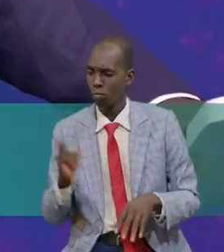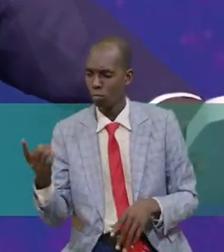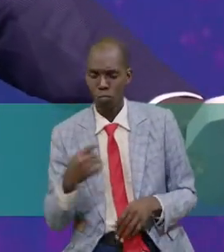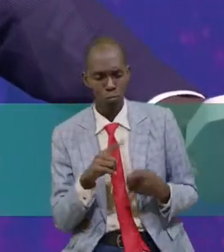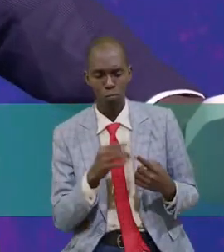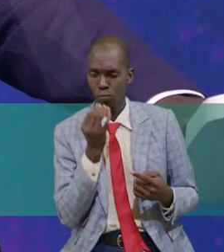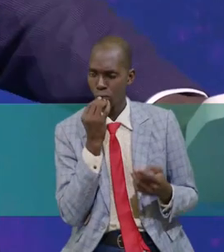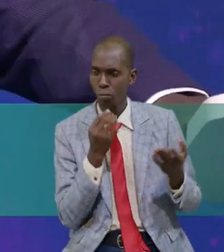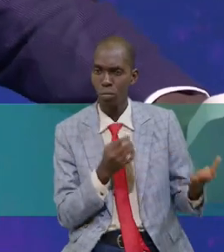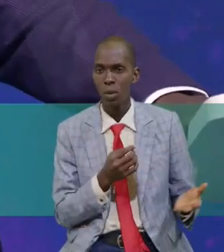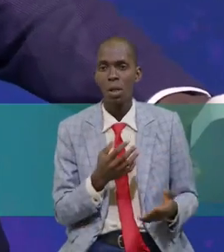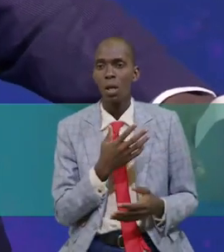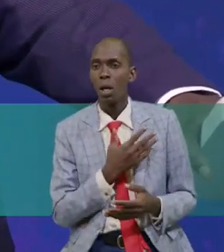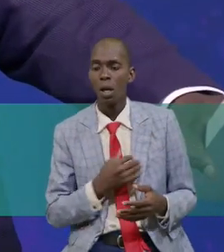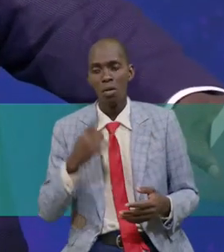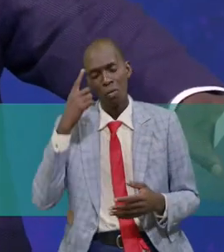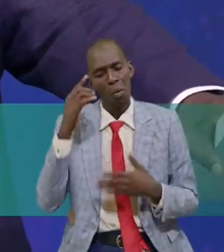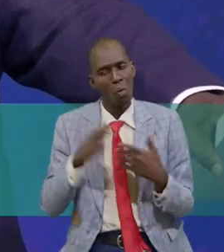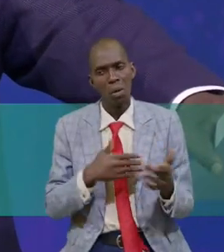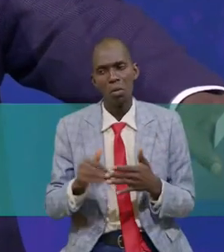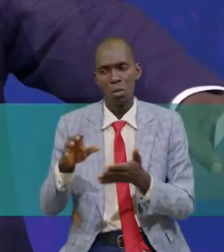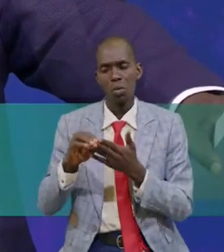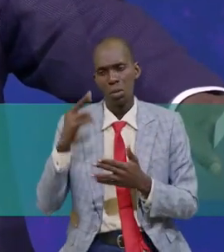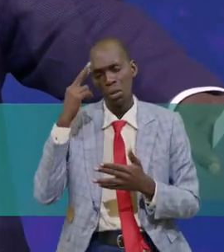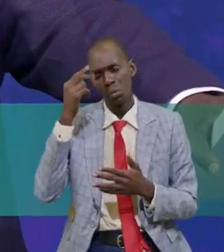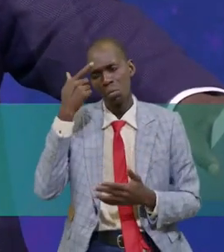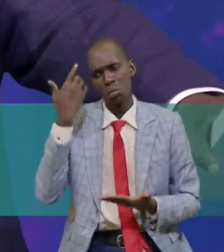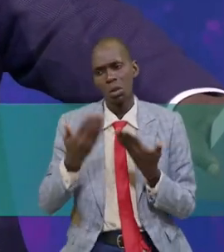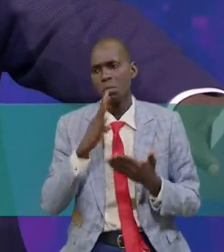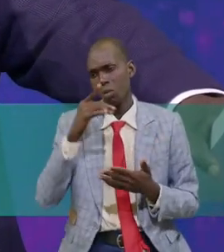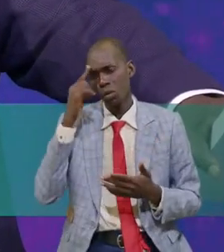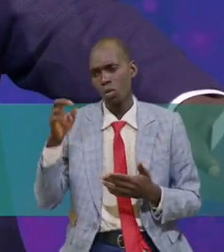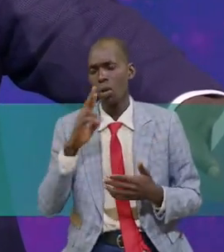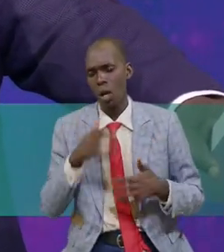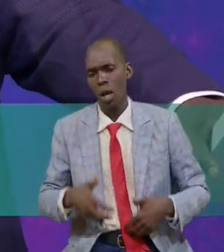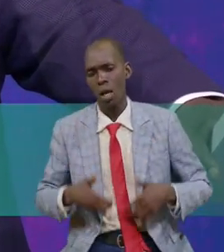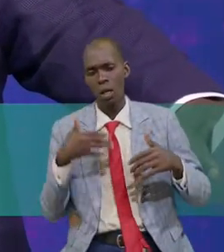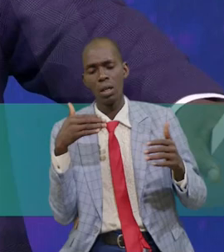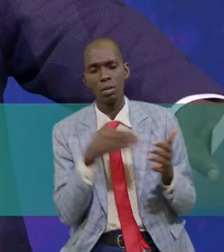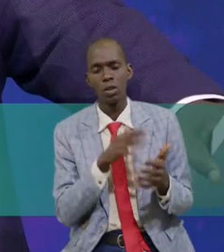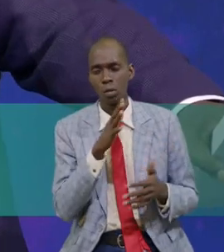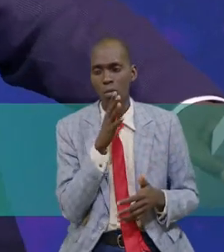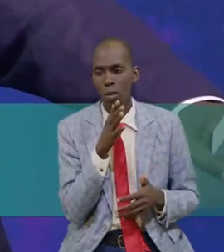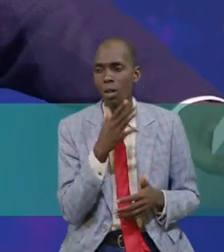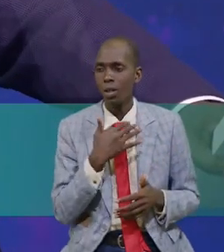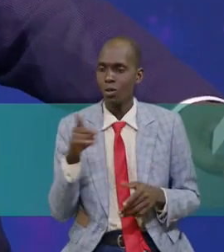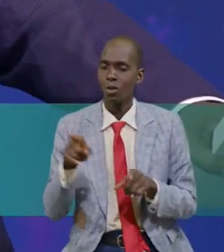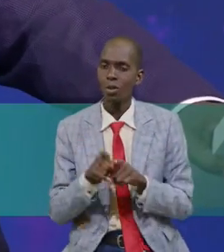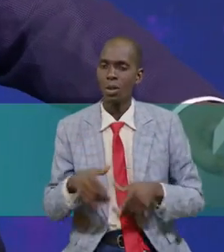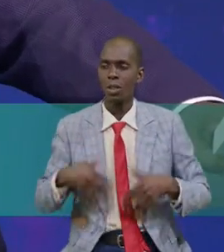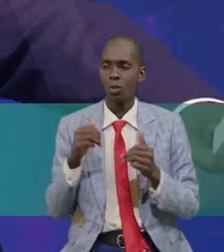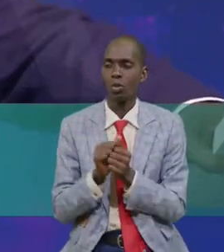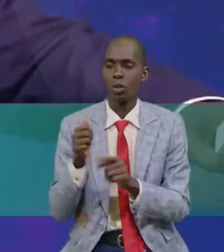whatever reason may be, you are angry at her, and you are angry at yourself, and you say, I will not eat